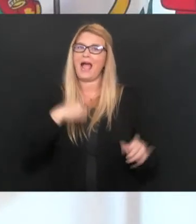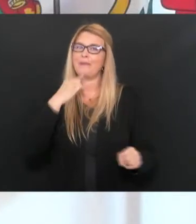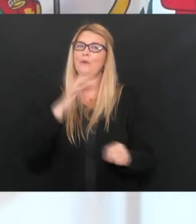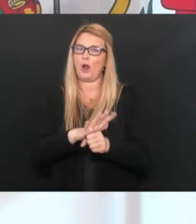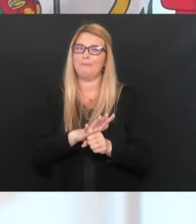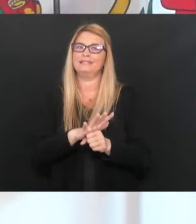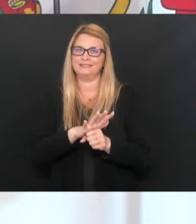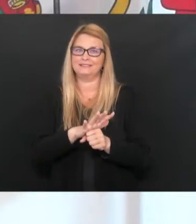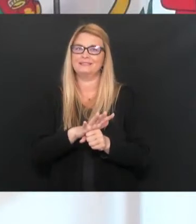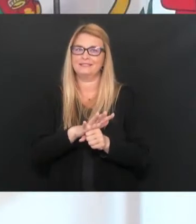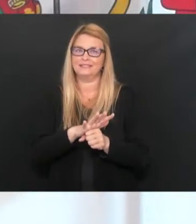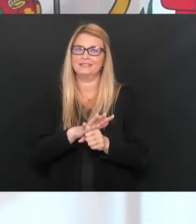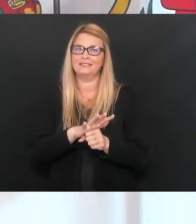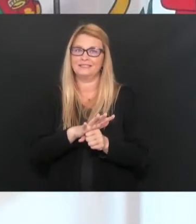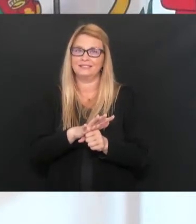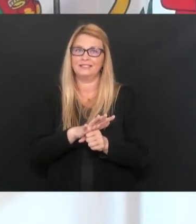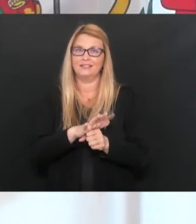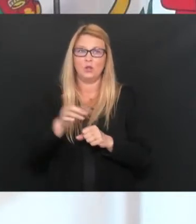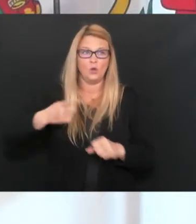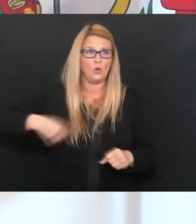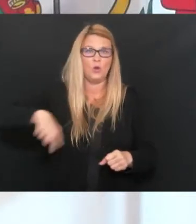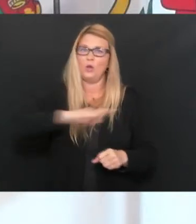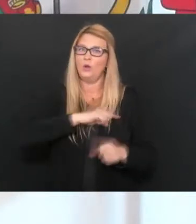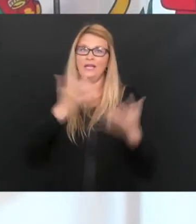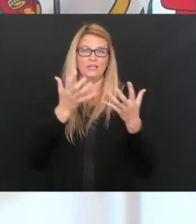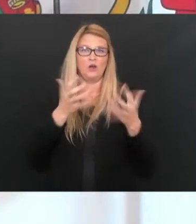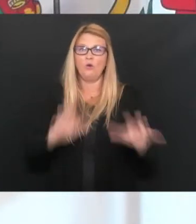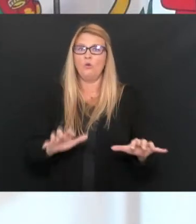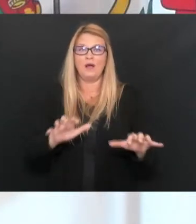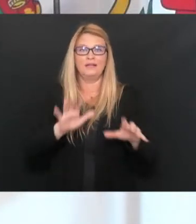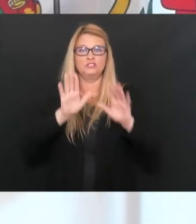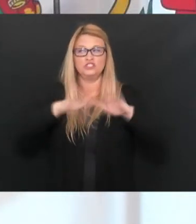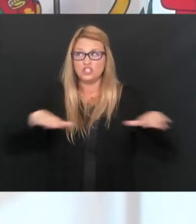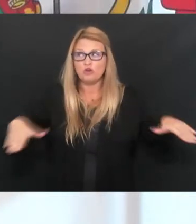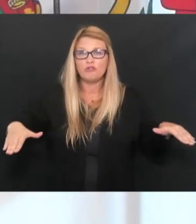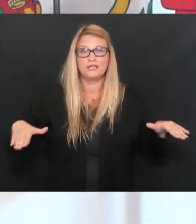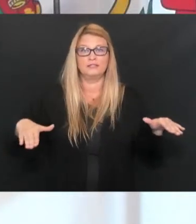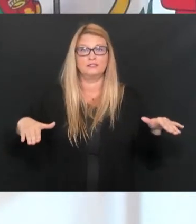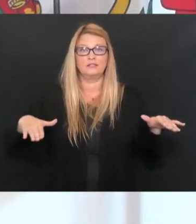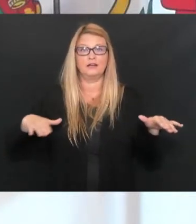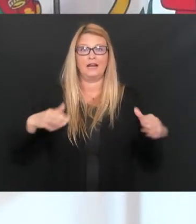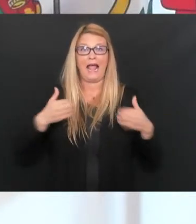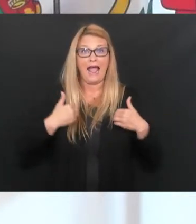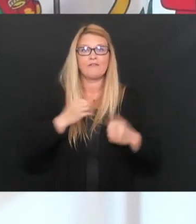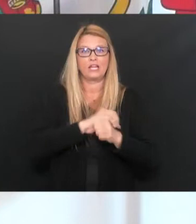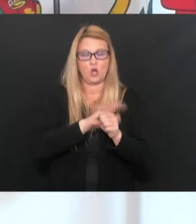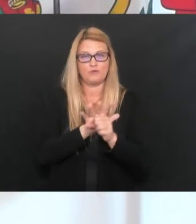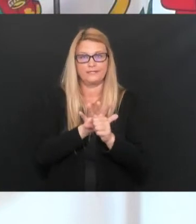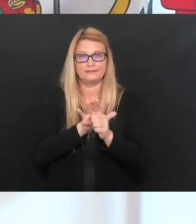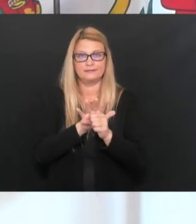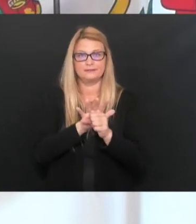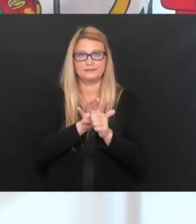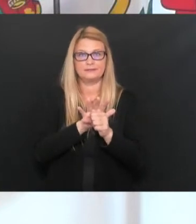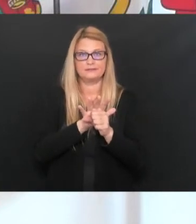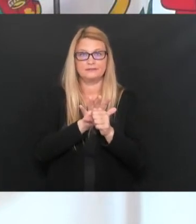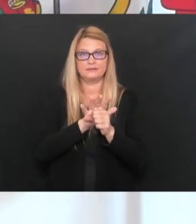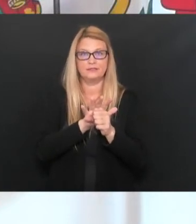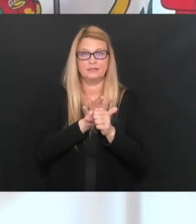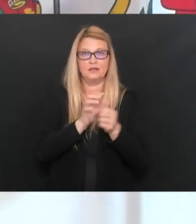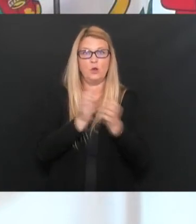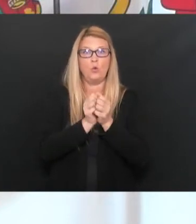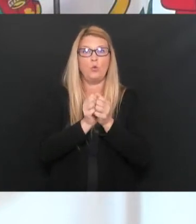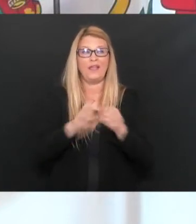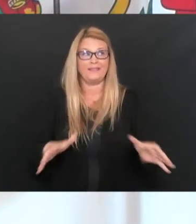you that we don't want kids with COVID, even with no